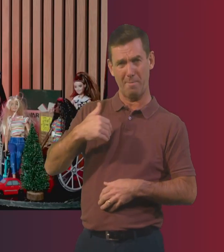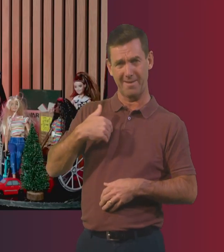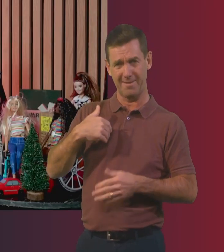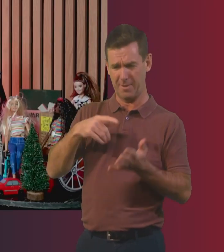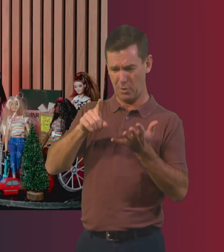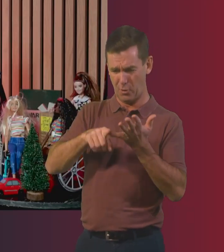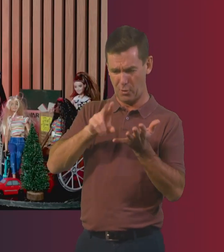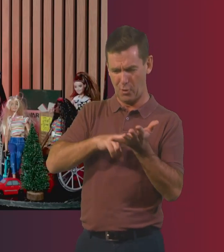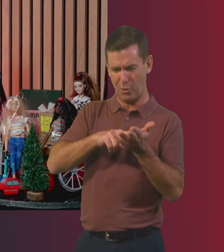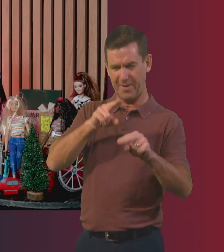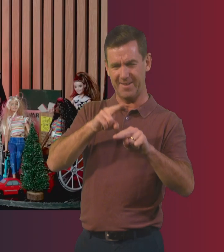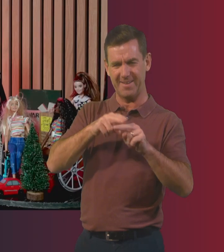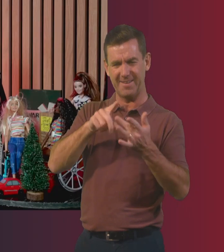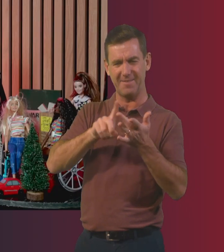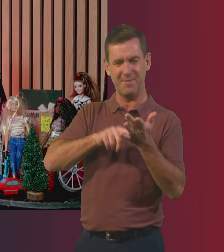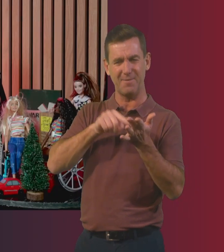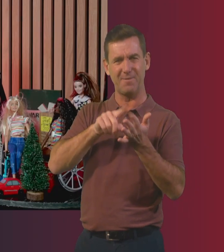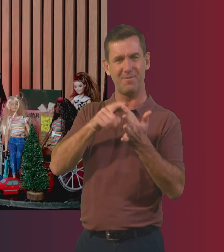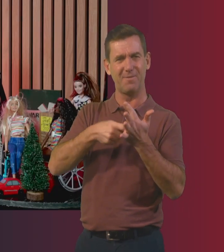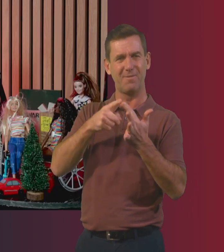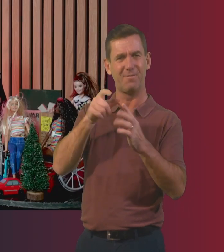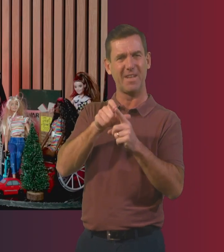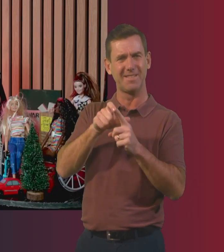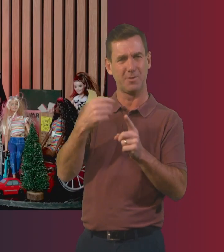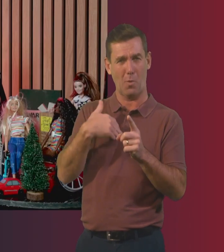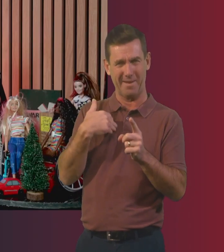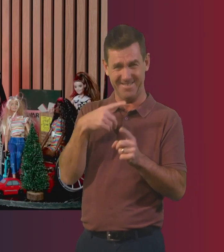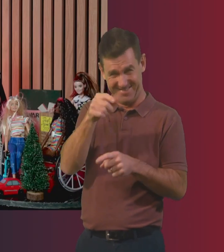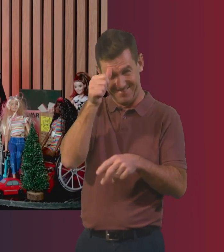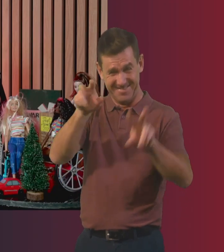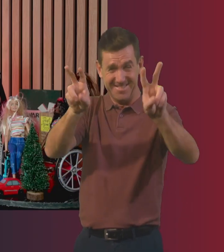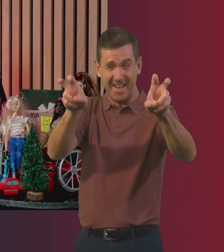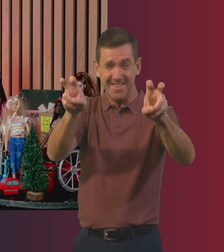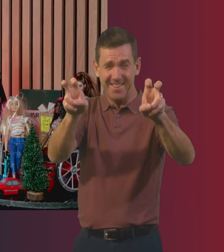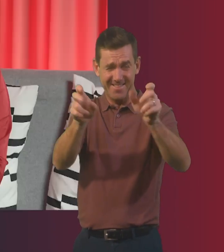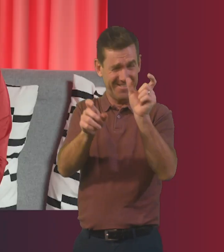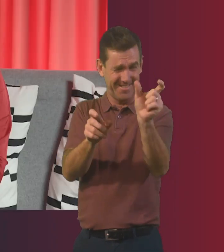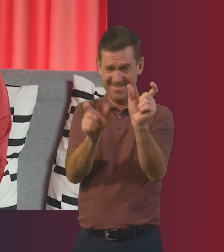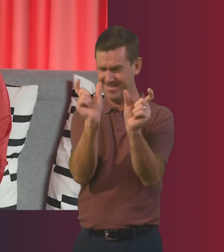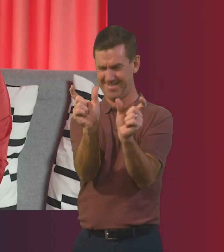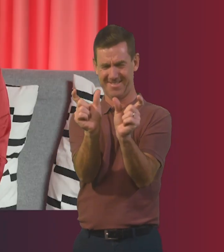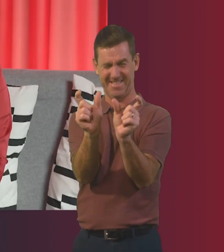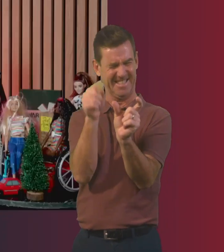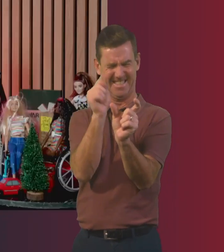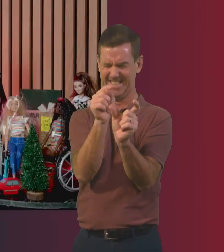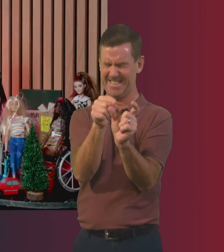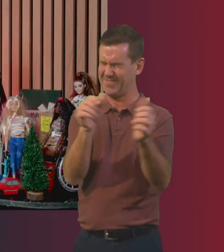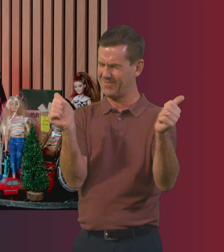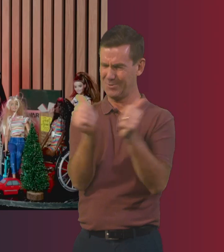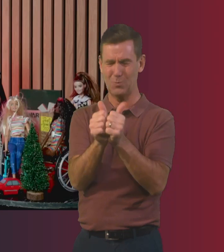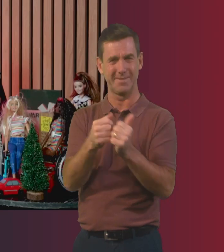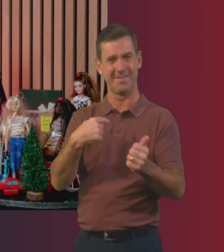a title, a show that I was hosting, it's very super fitting. But it was